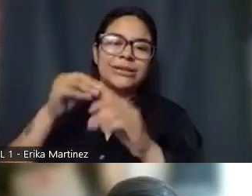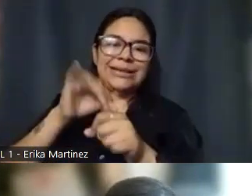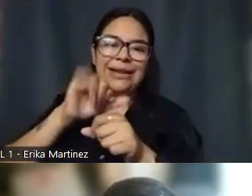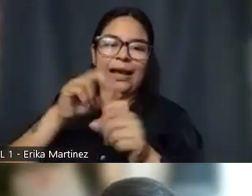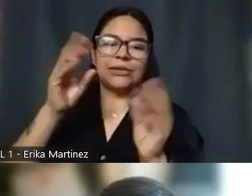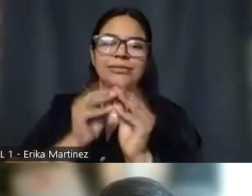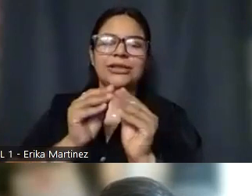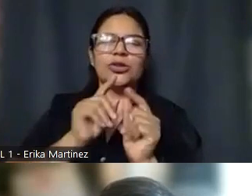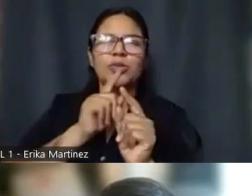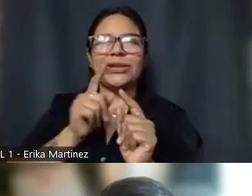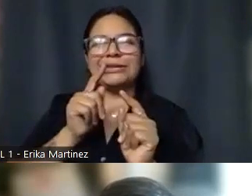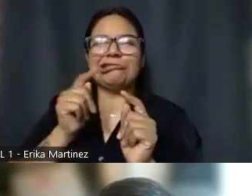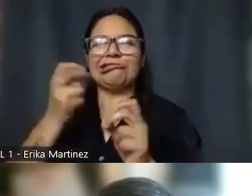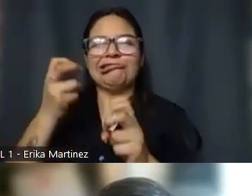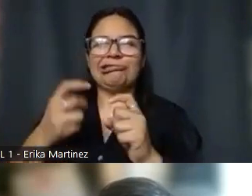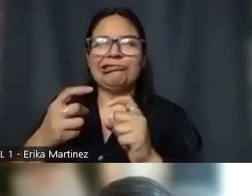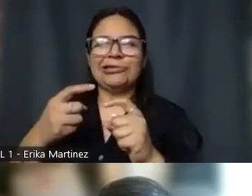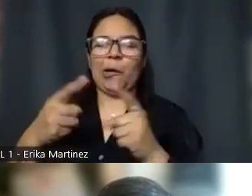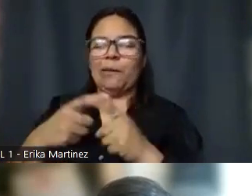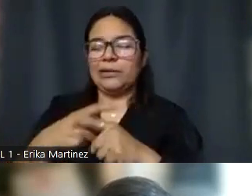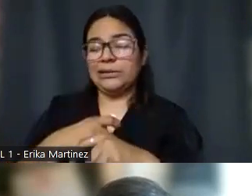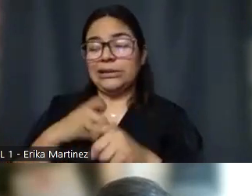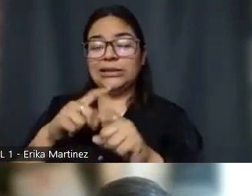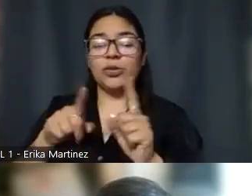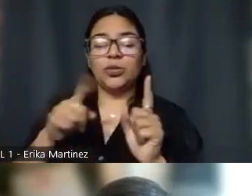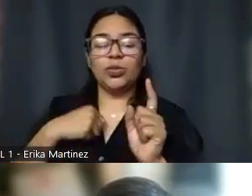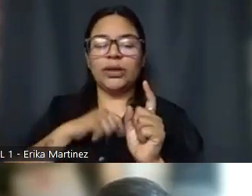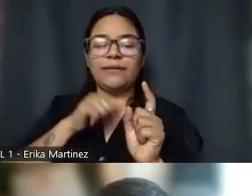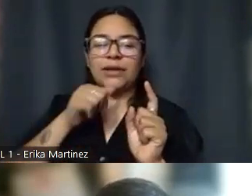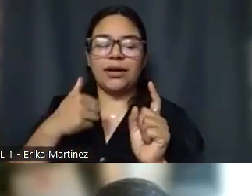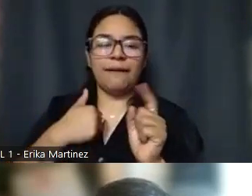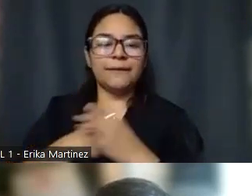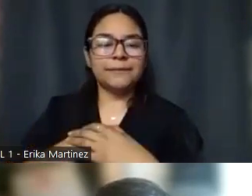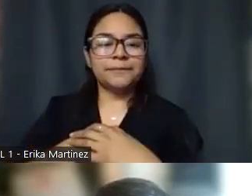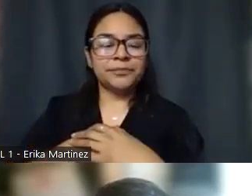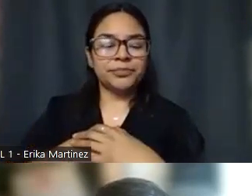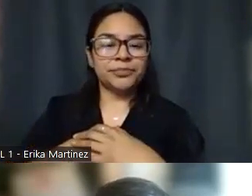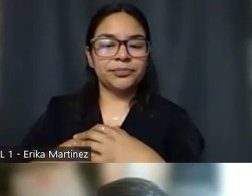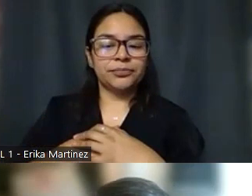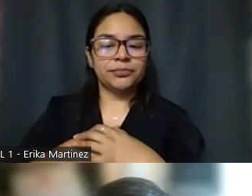a little tricky sometimes. I mean, we haven't, to be honest, we have not had, we have